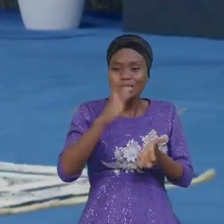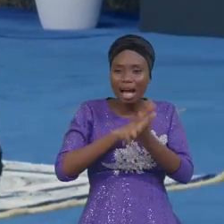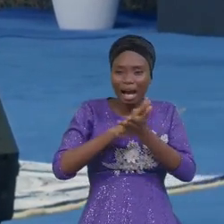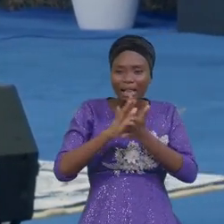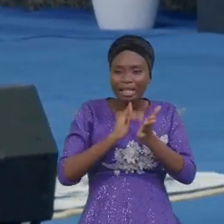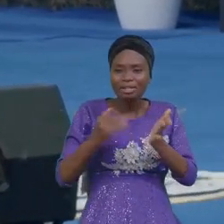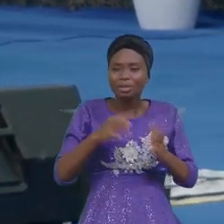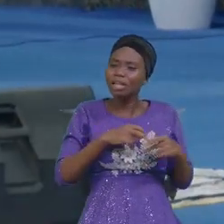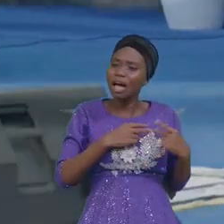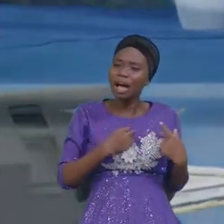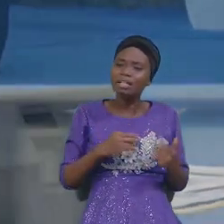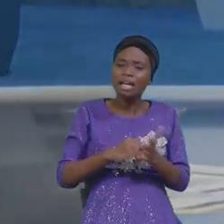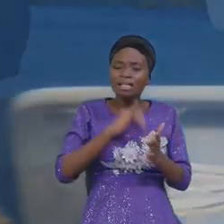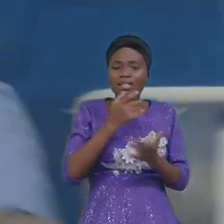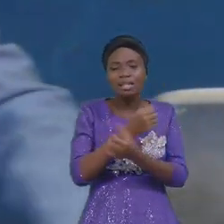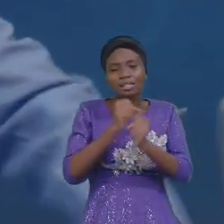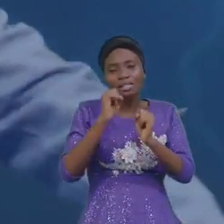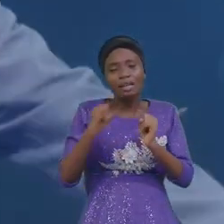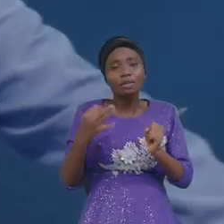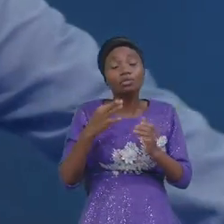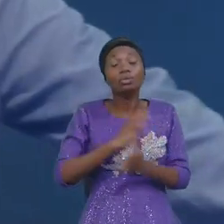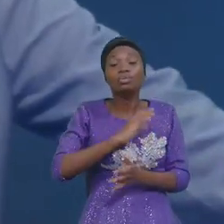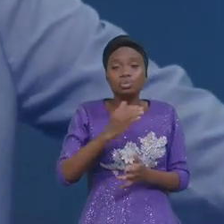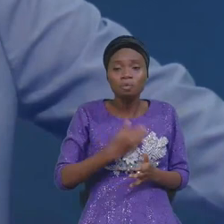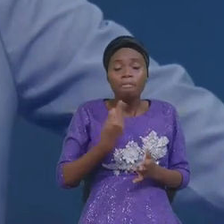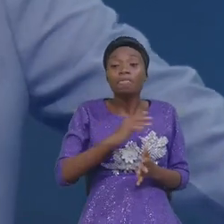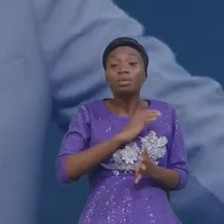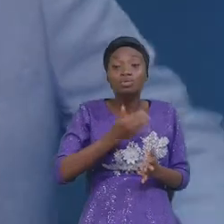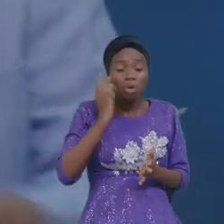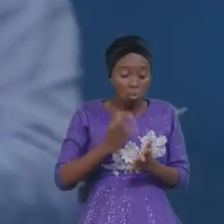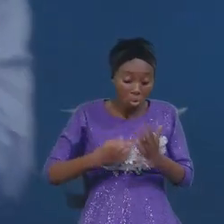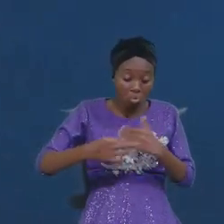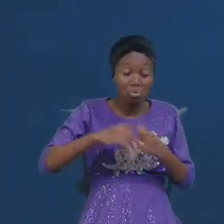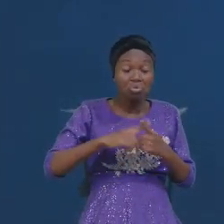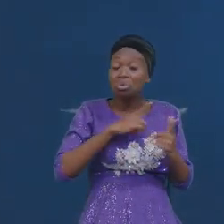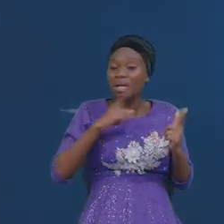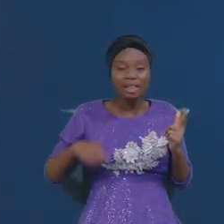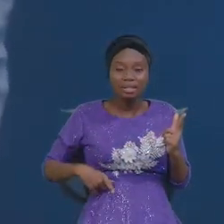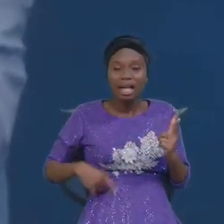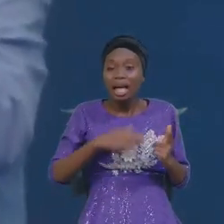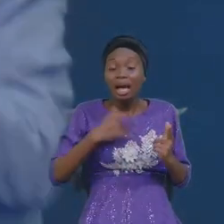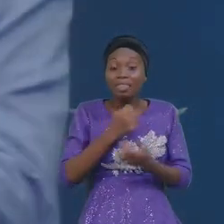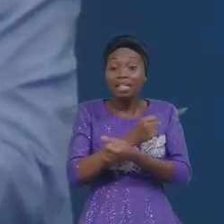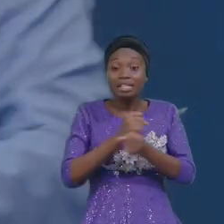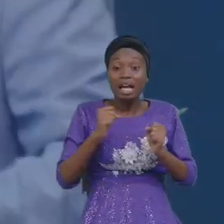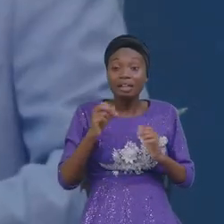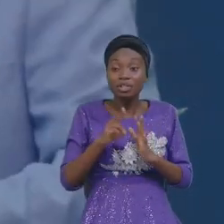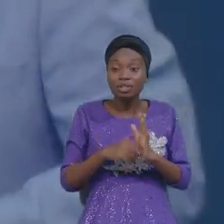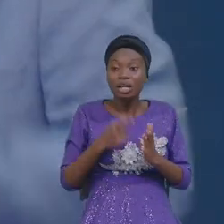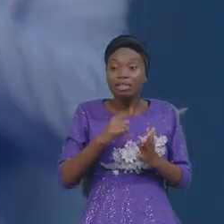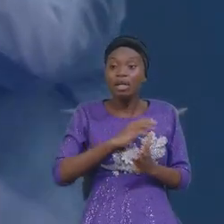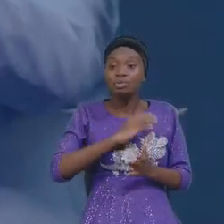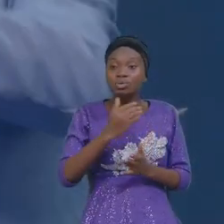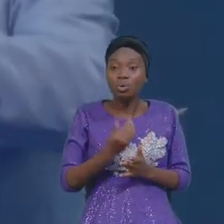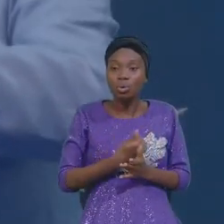heart, is the saving of the soul. The soul will return to the Lord, and the salvation the soul